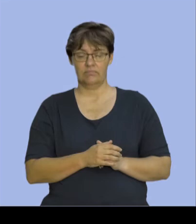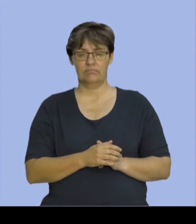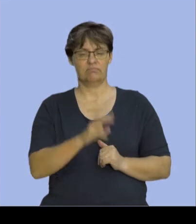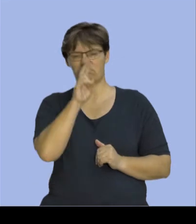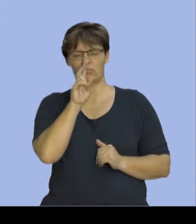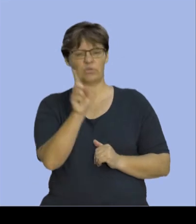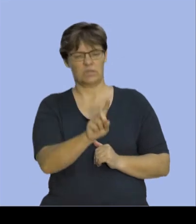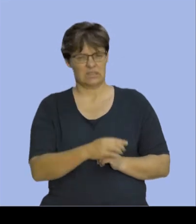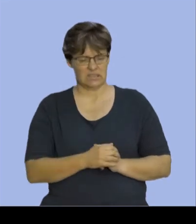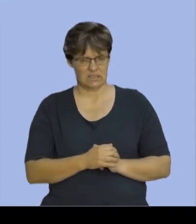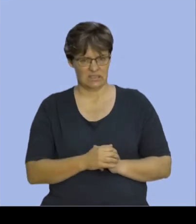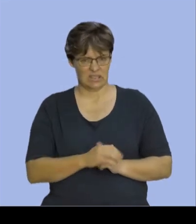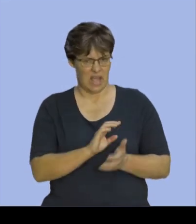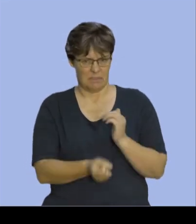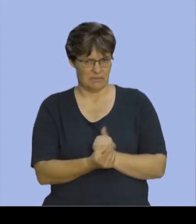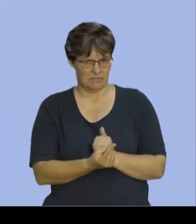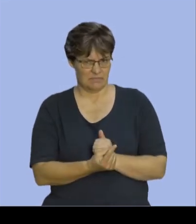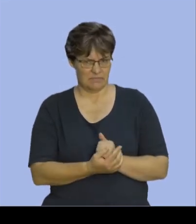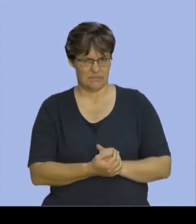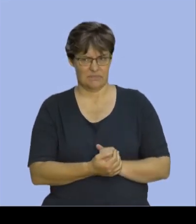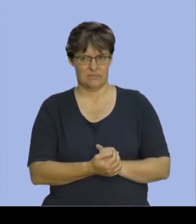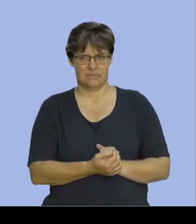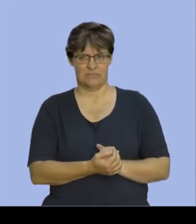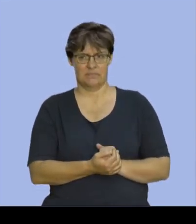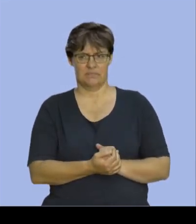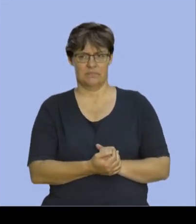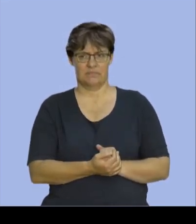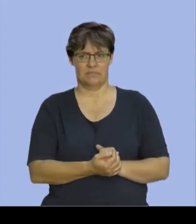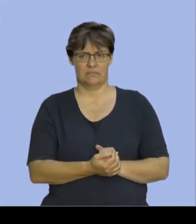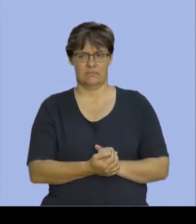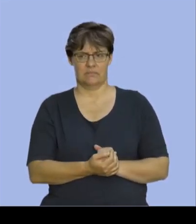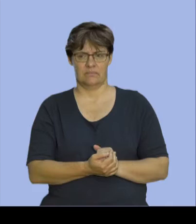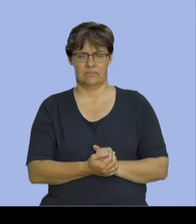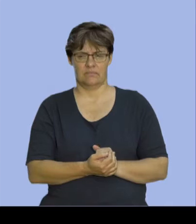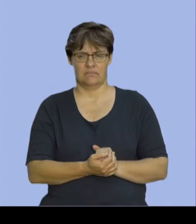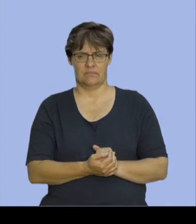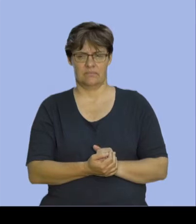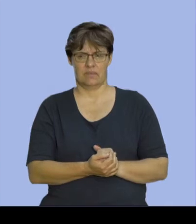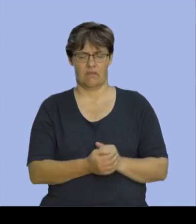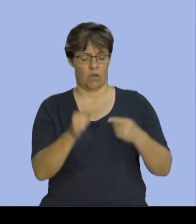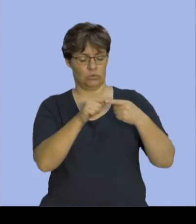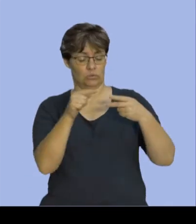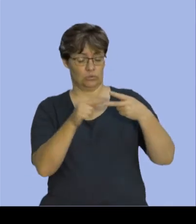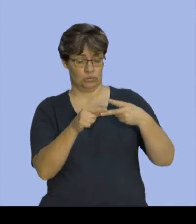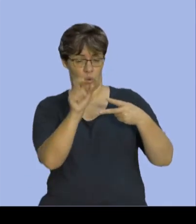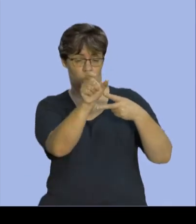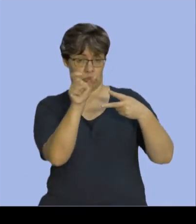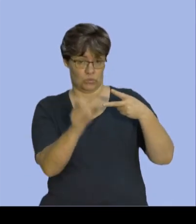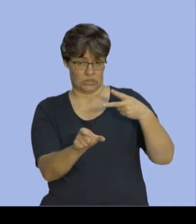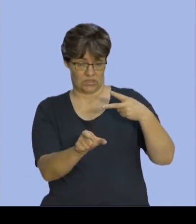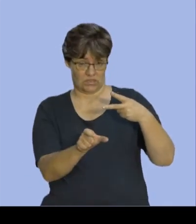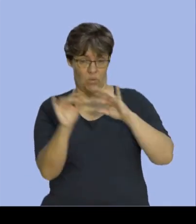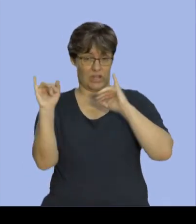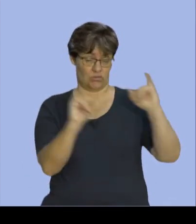to look at what exactly is it that happens, right? So this we there's going to be two terms that I'm going